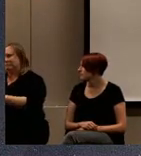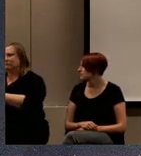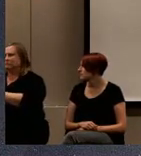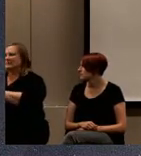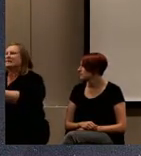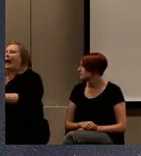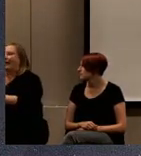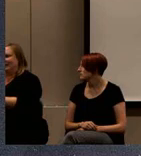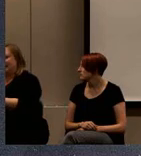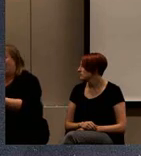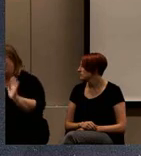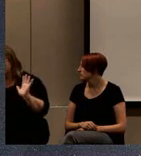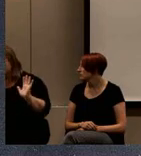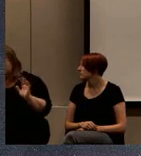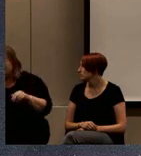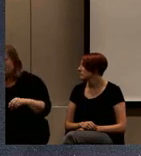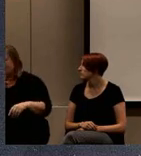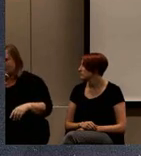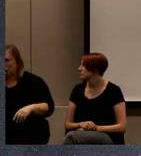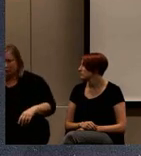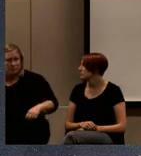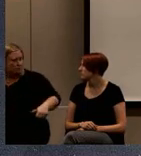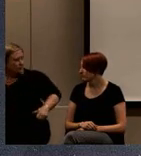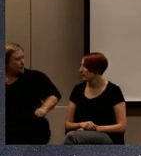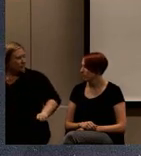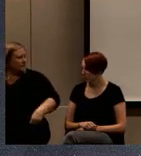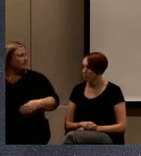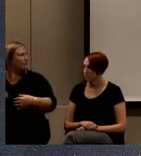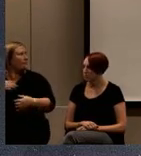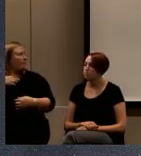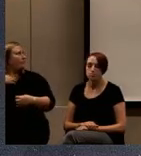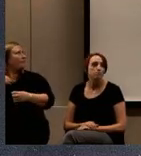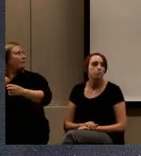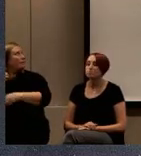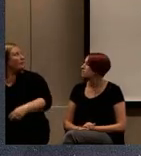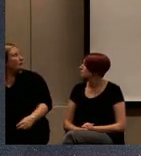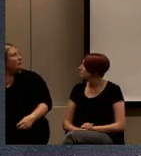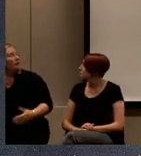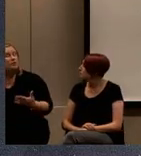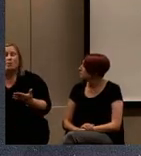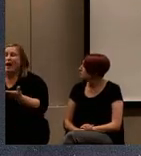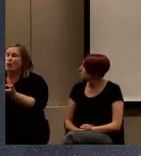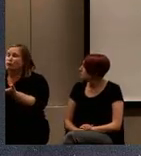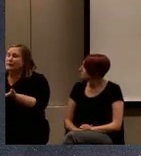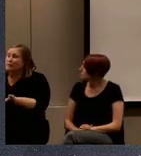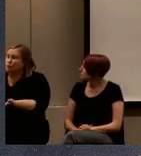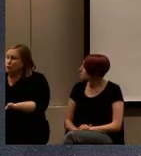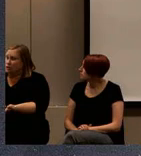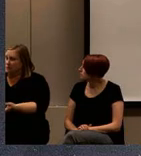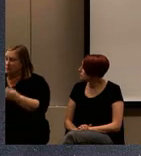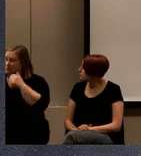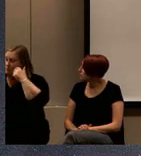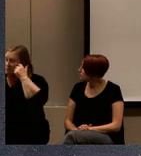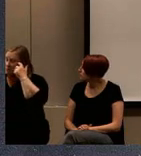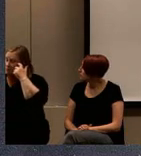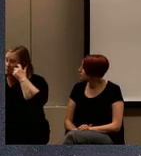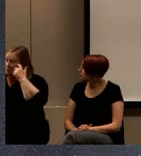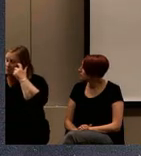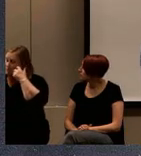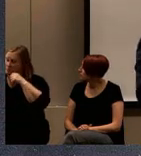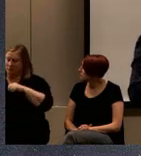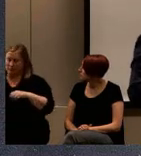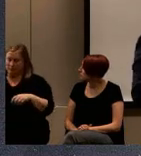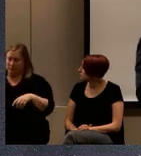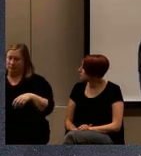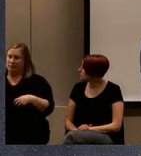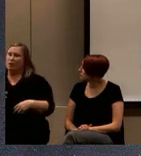the research that AAA has done, because that's one of the main things we do around our priority issues. First and foremost, we put a